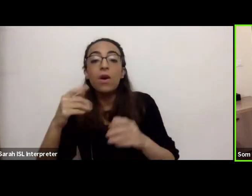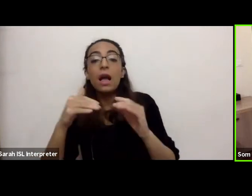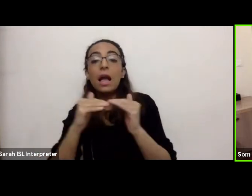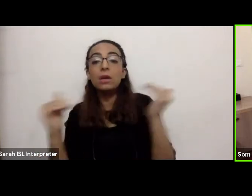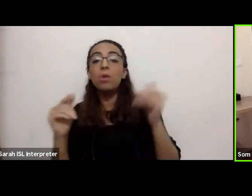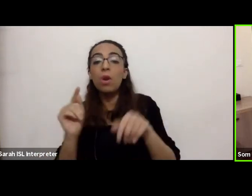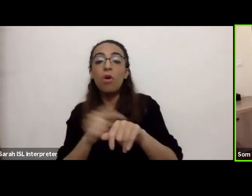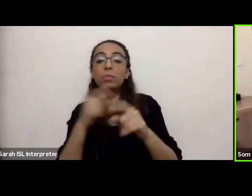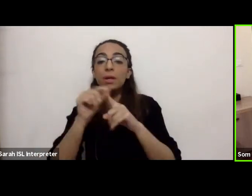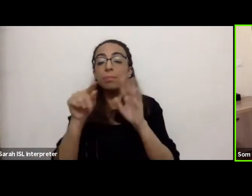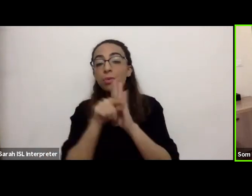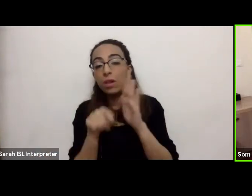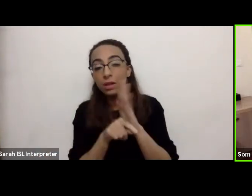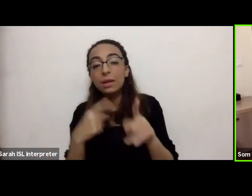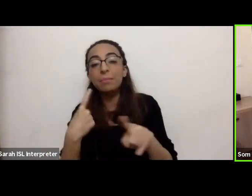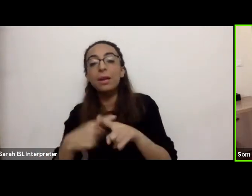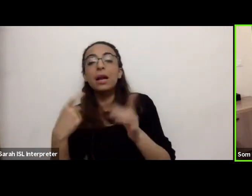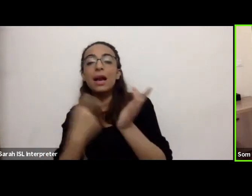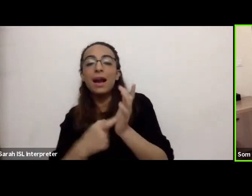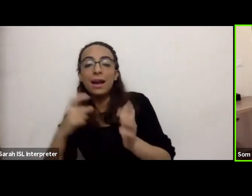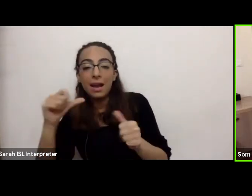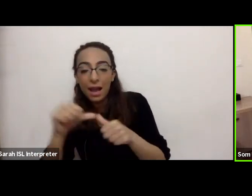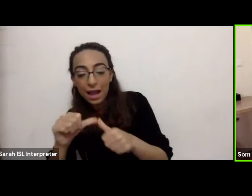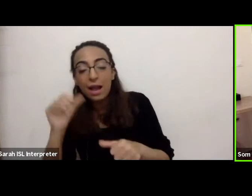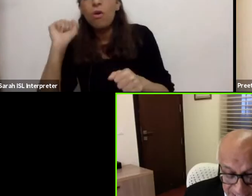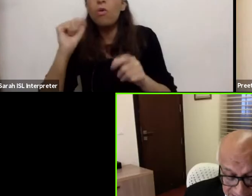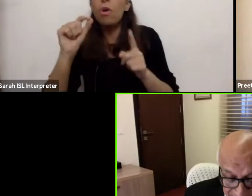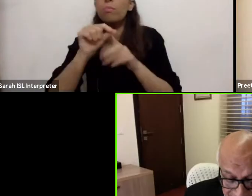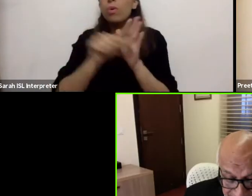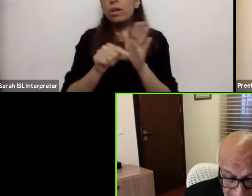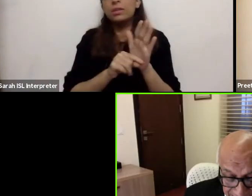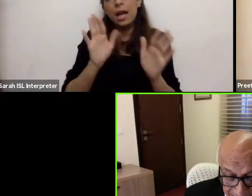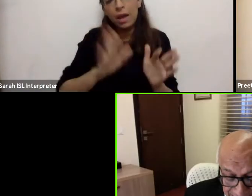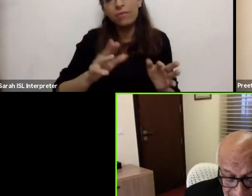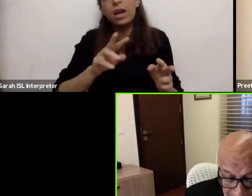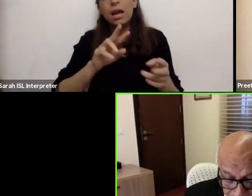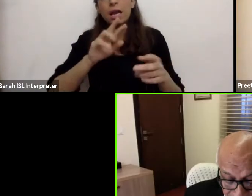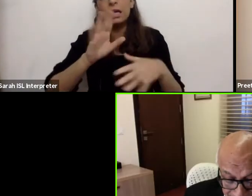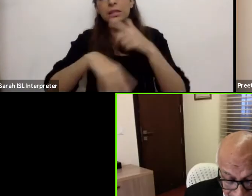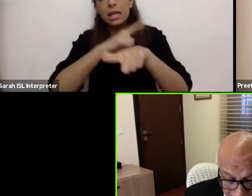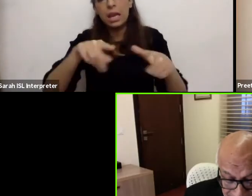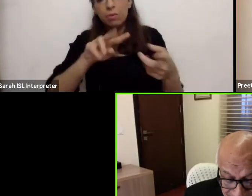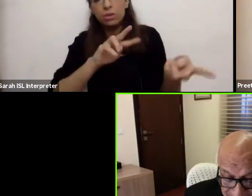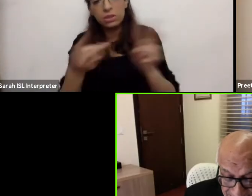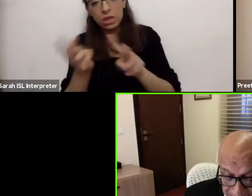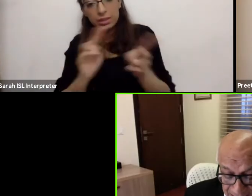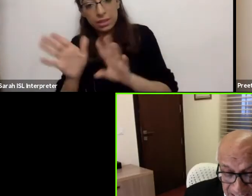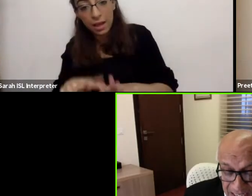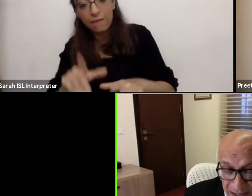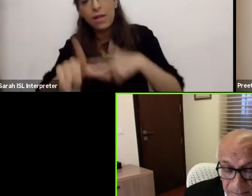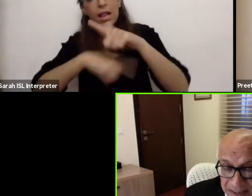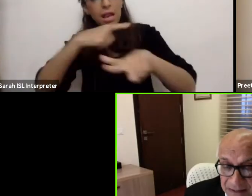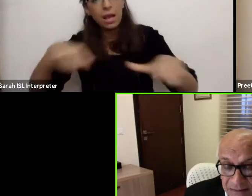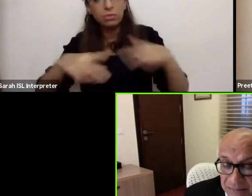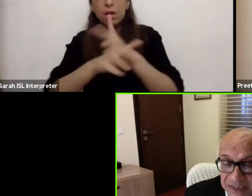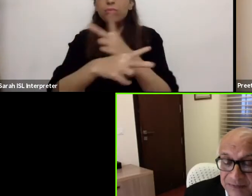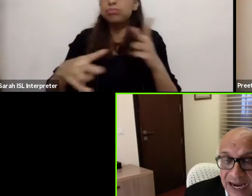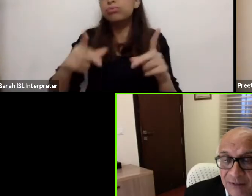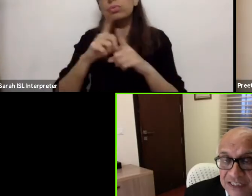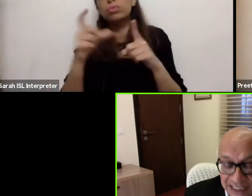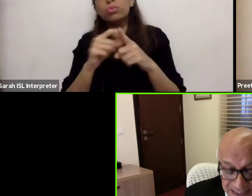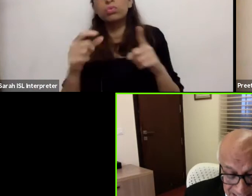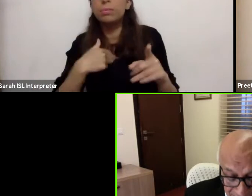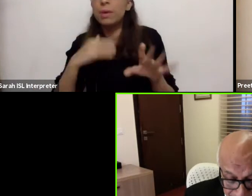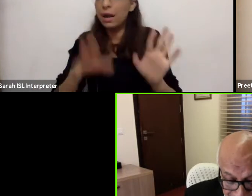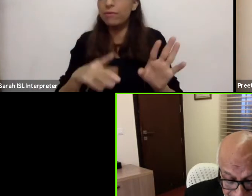reasonable accommodation. We will continue to spread that. It's been translated in many languages, but